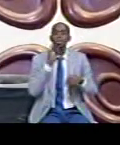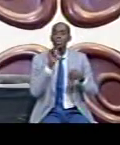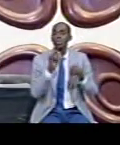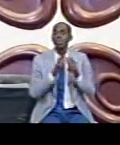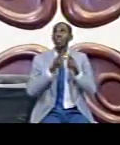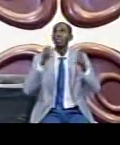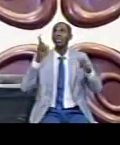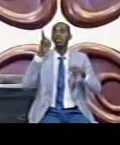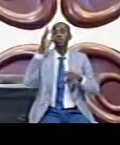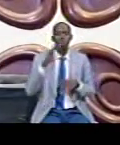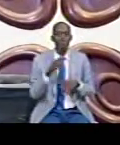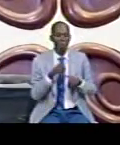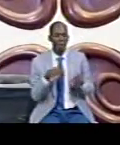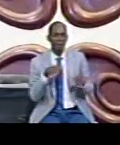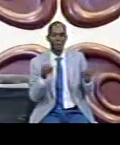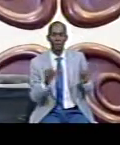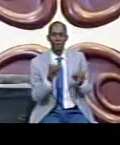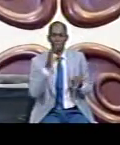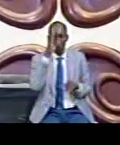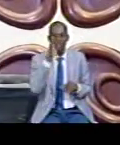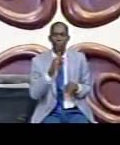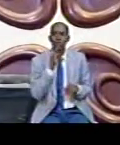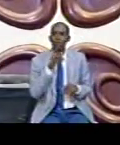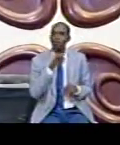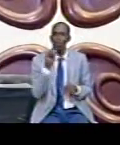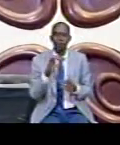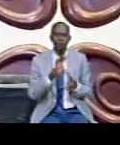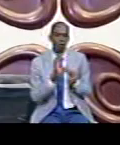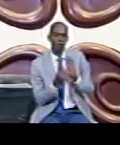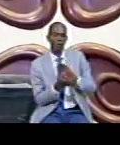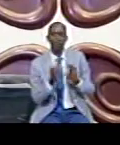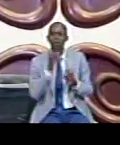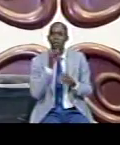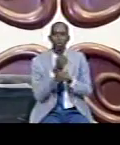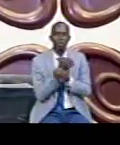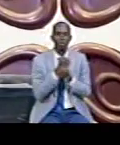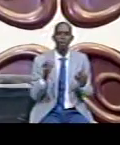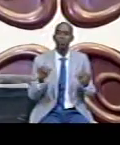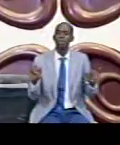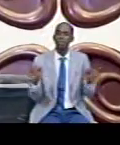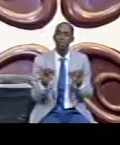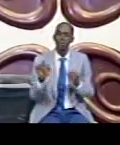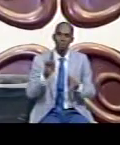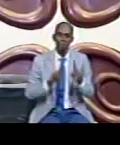not converted. The same thing today. There are many people.